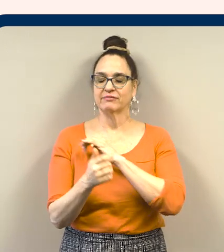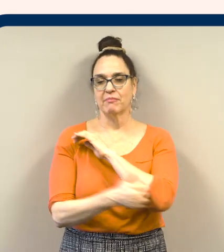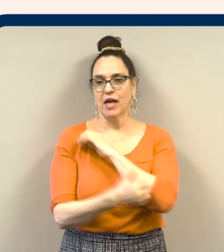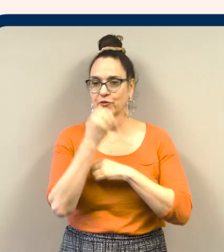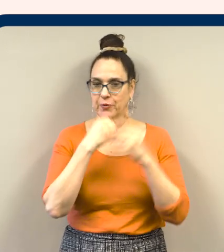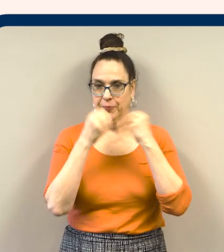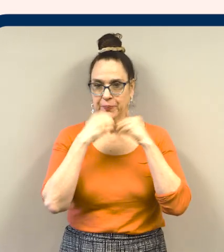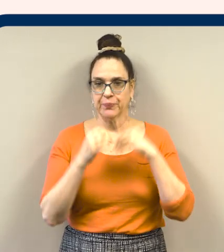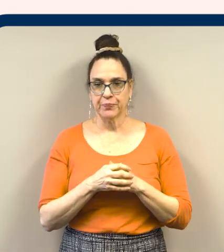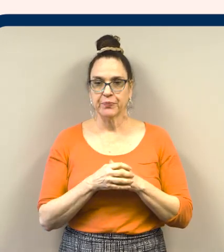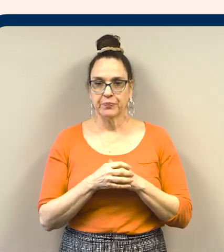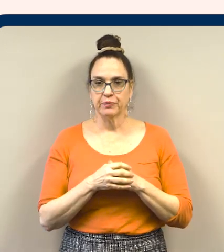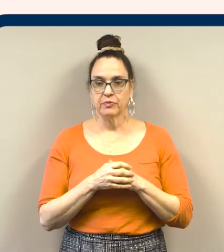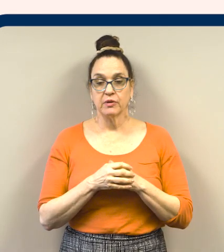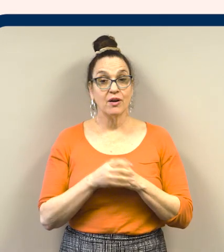meal.